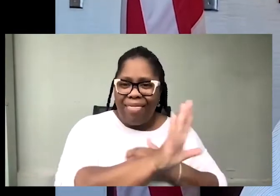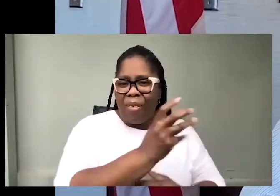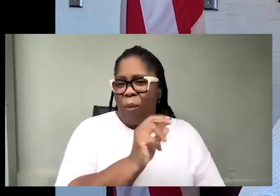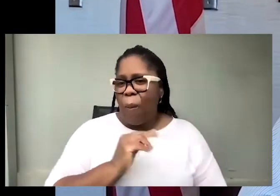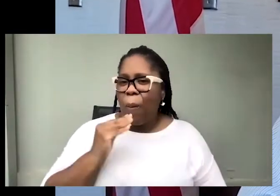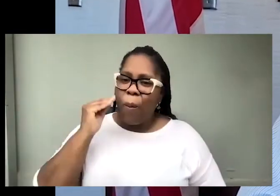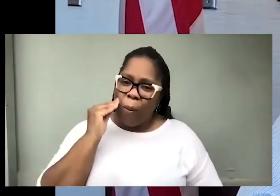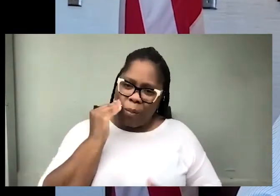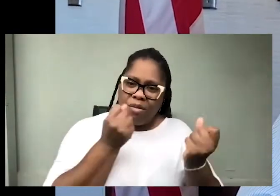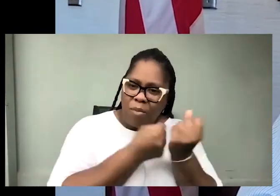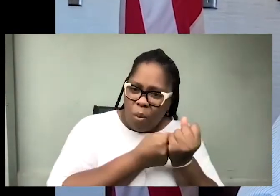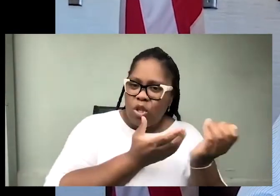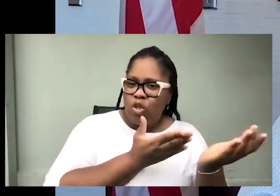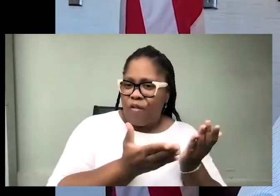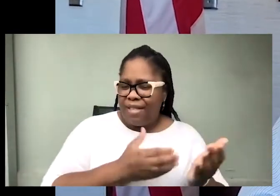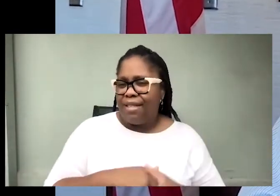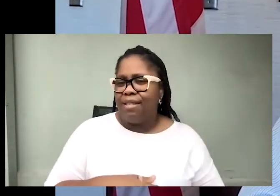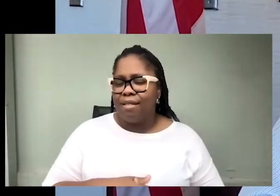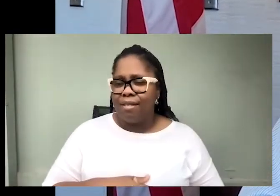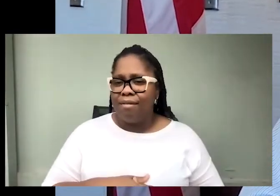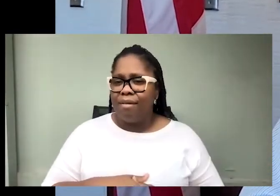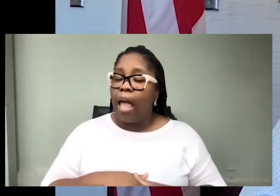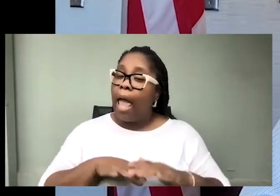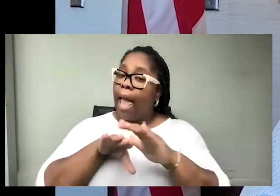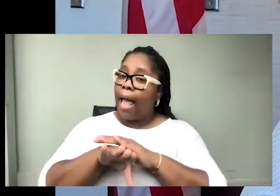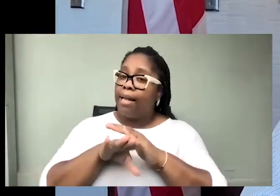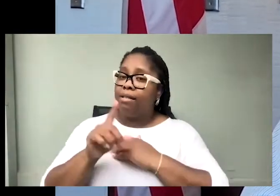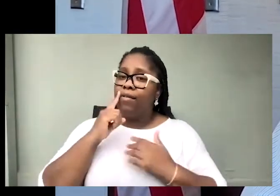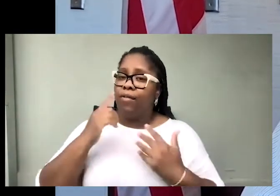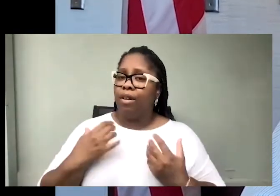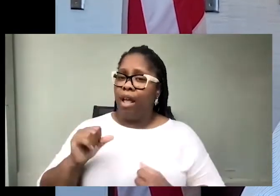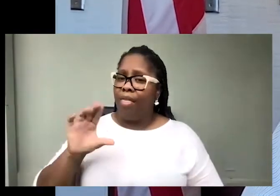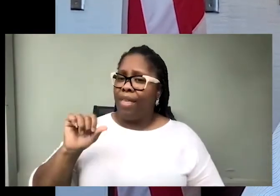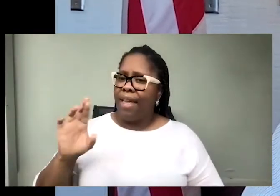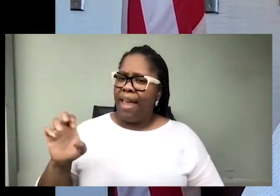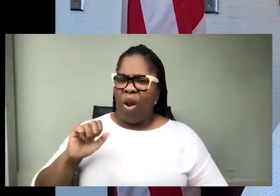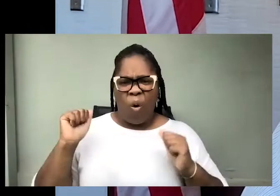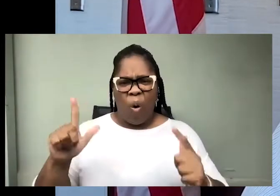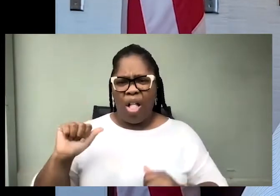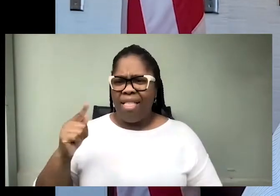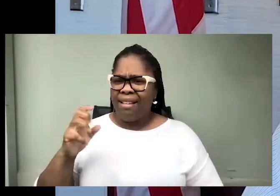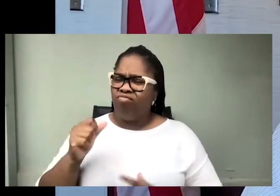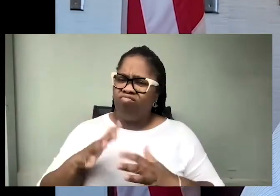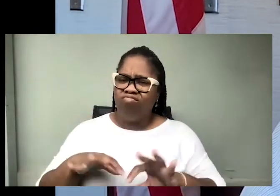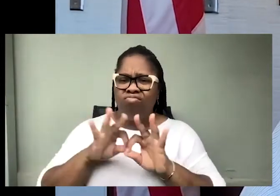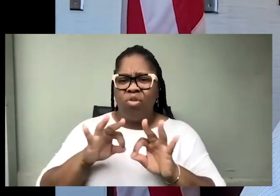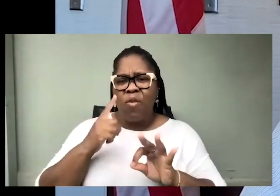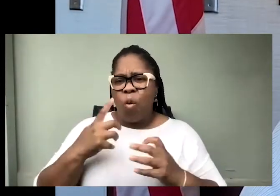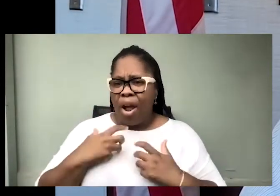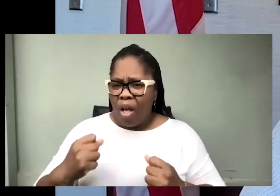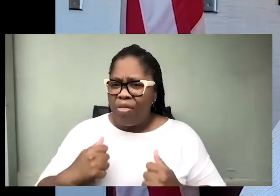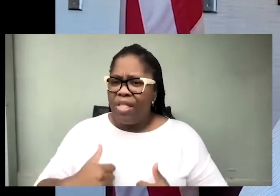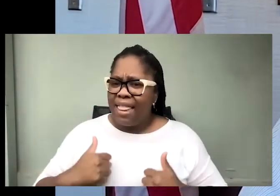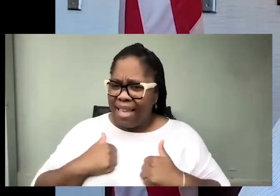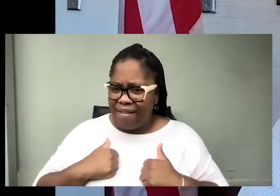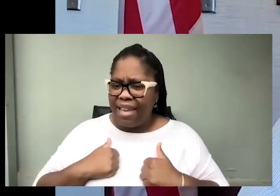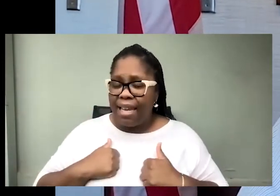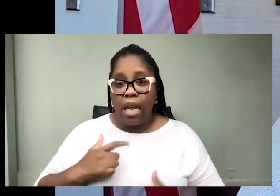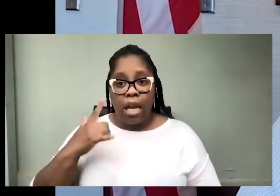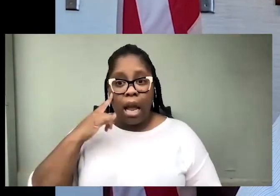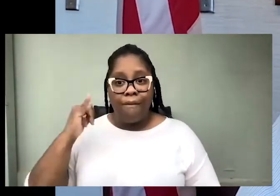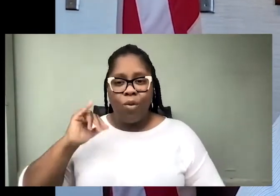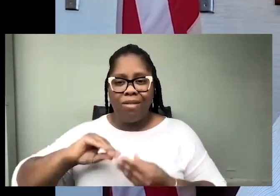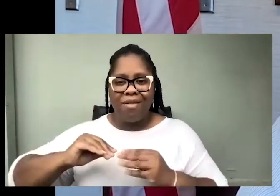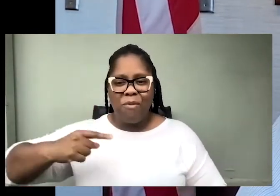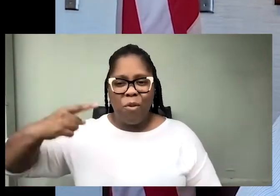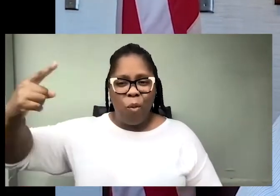services. Access to health care at all ages is a foundation for healthy living and aging. And California leads the nation in